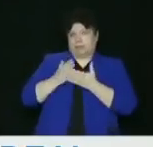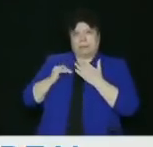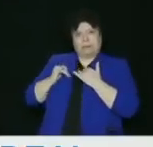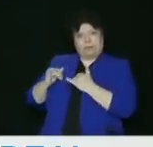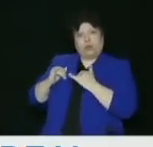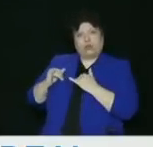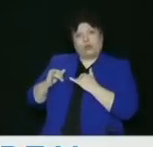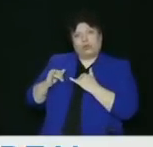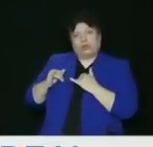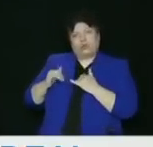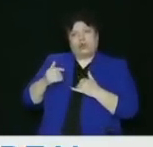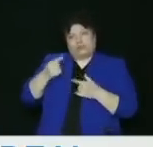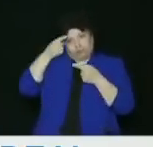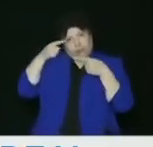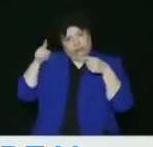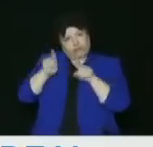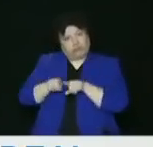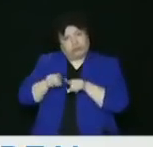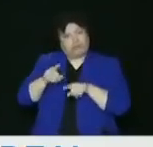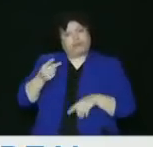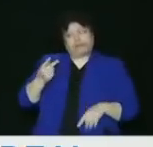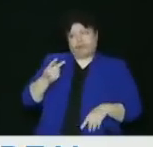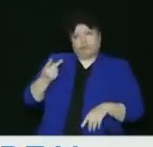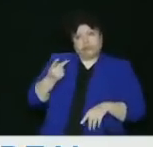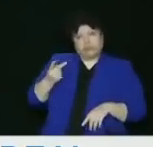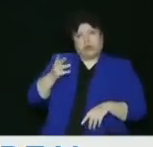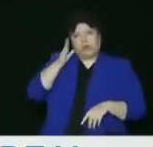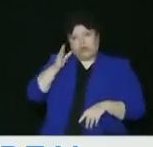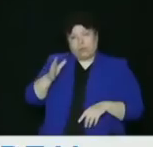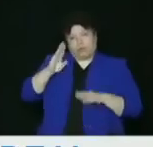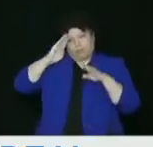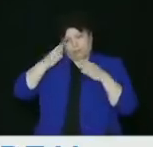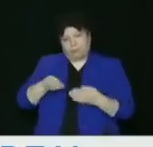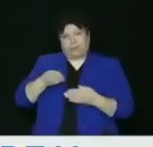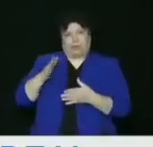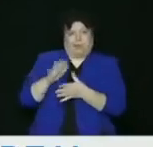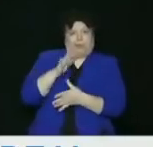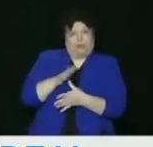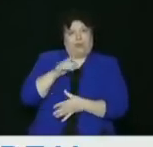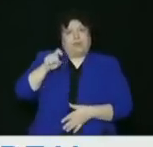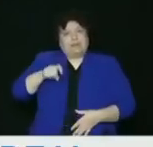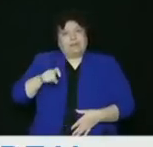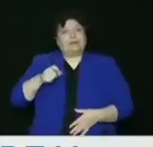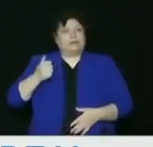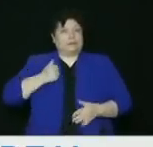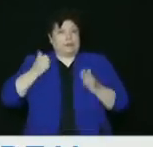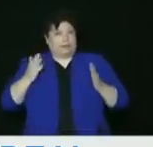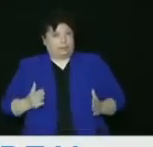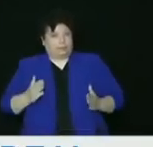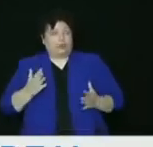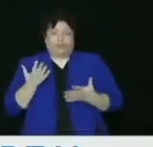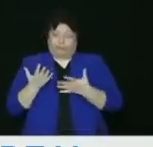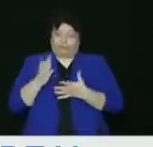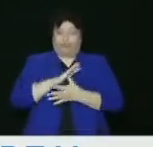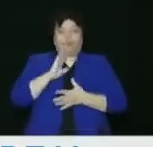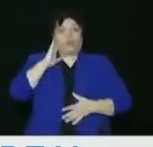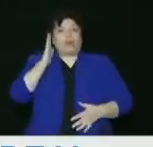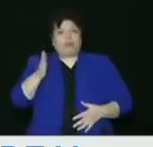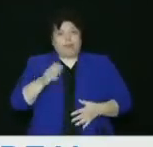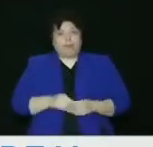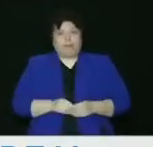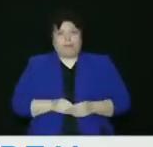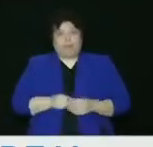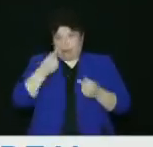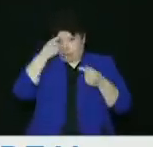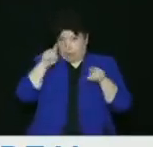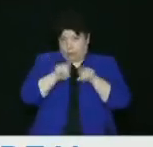we've agreed to work together to put the needs and interests of Canadians first. This agreement is